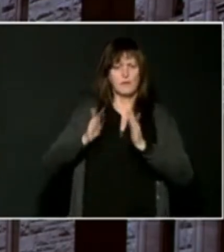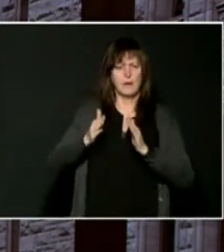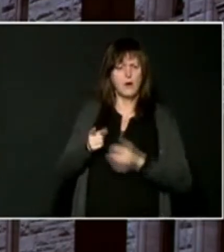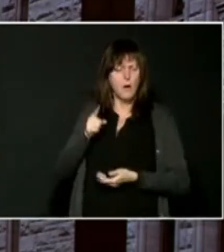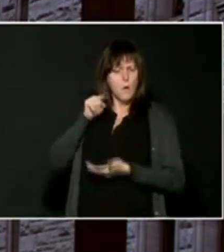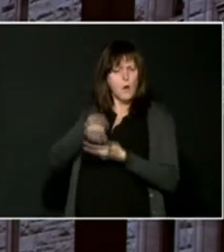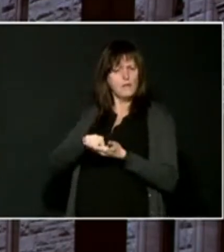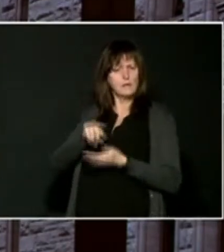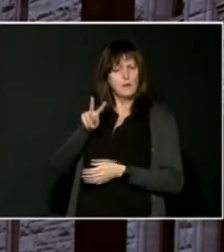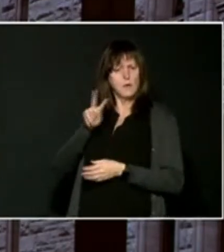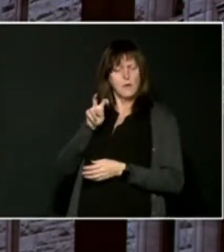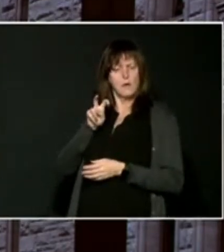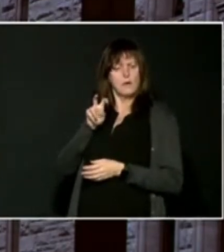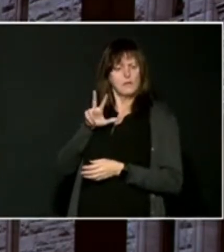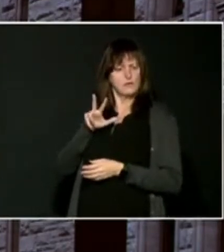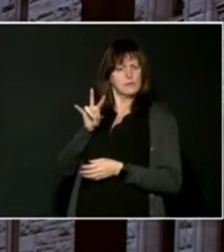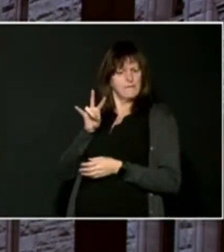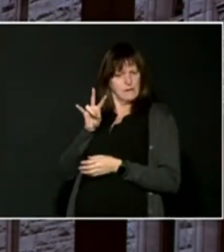the latter half.